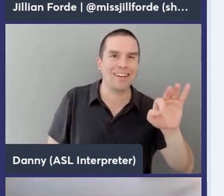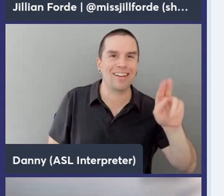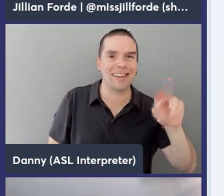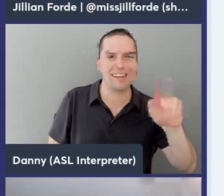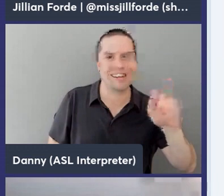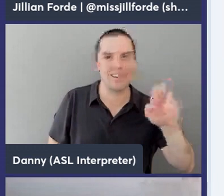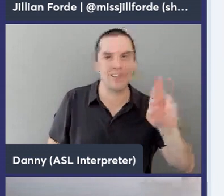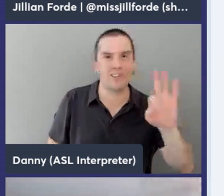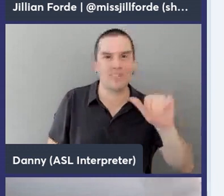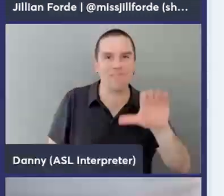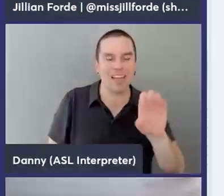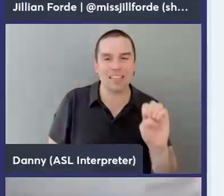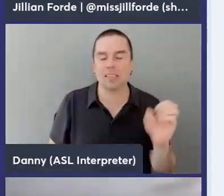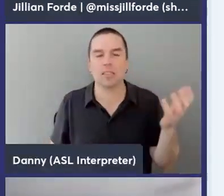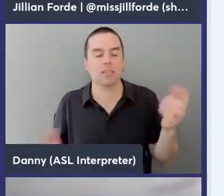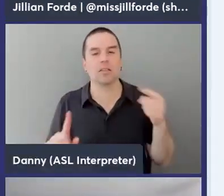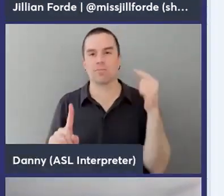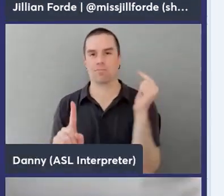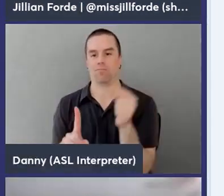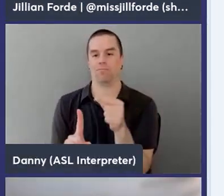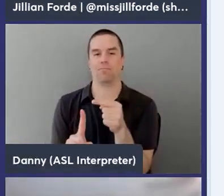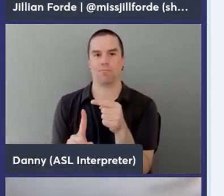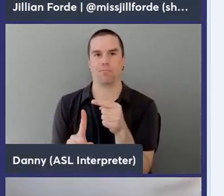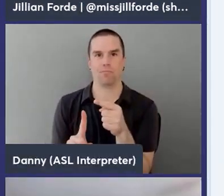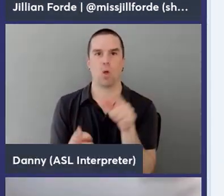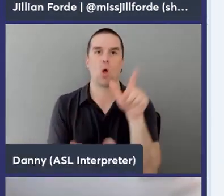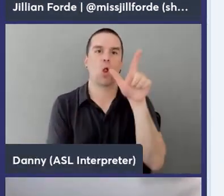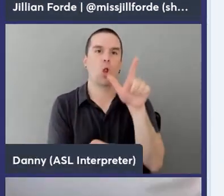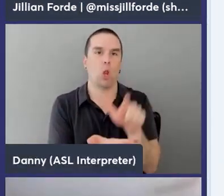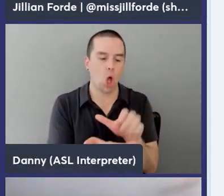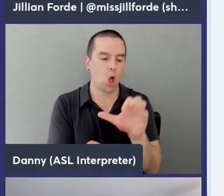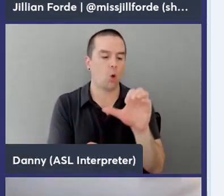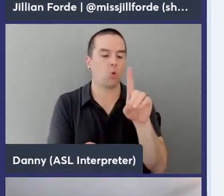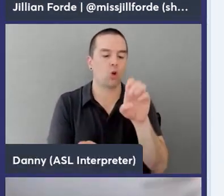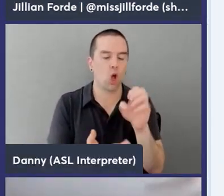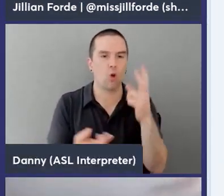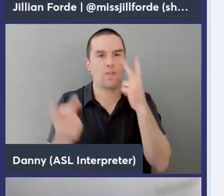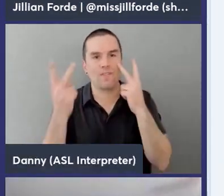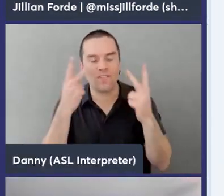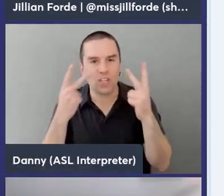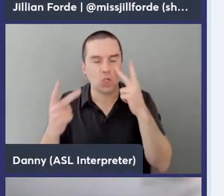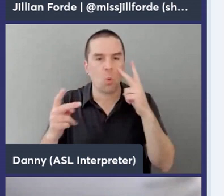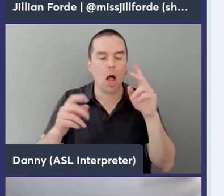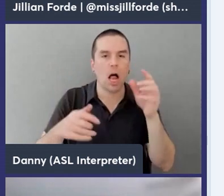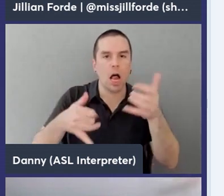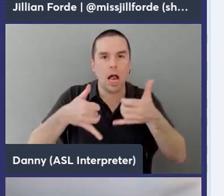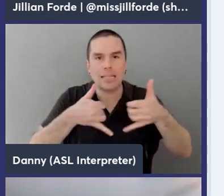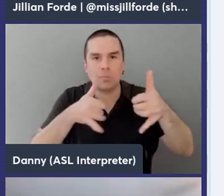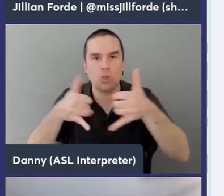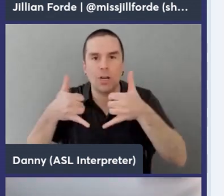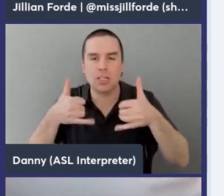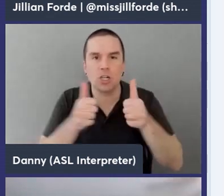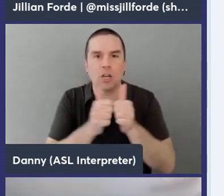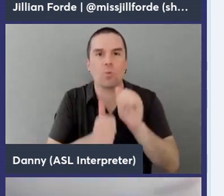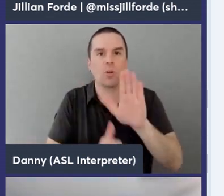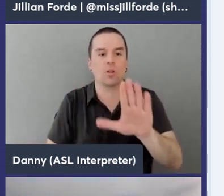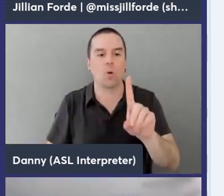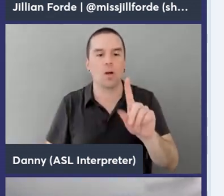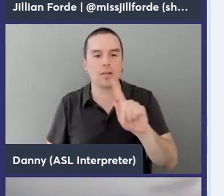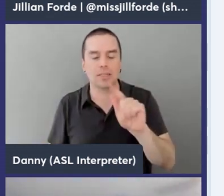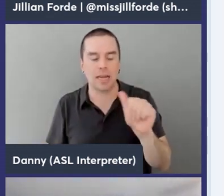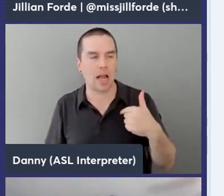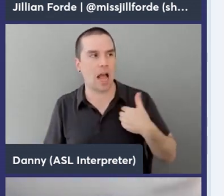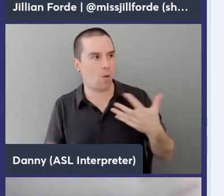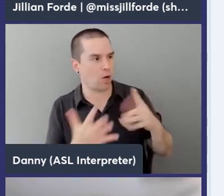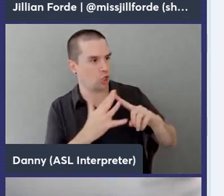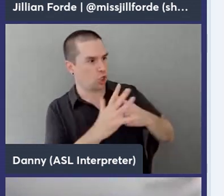and optimized for, which is that low code visual exploration of your data. I want to start at a place and start to look out from